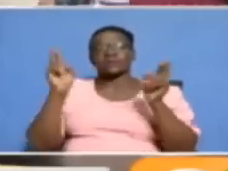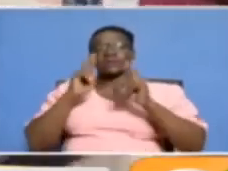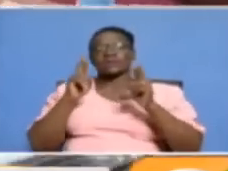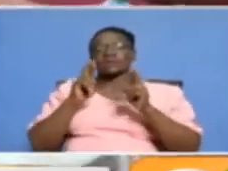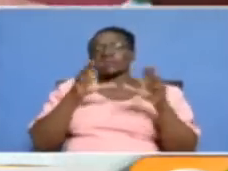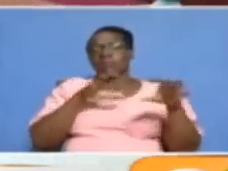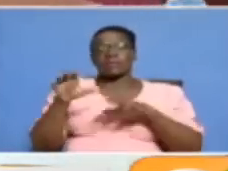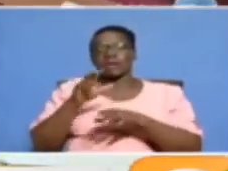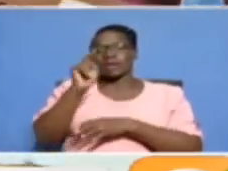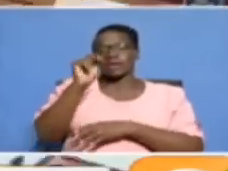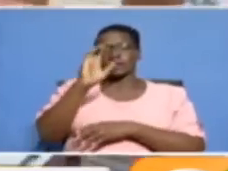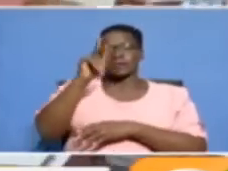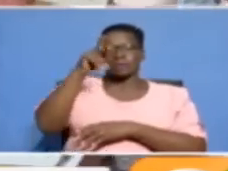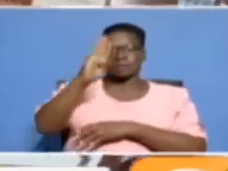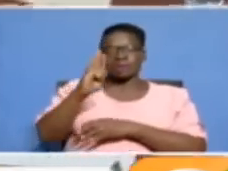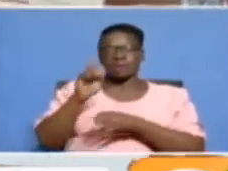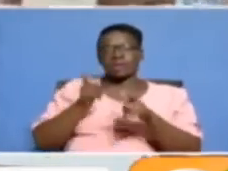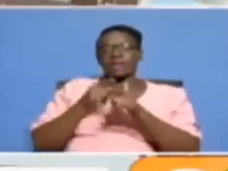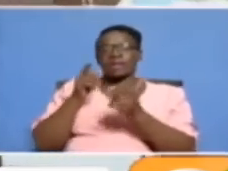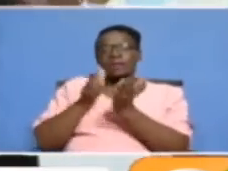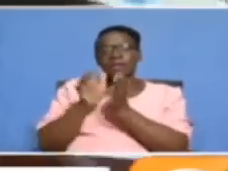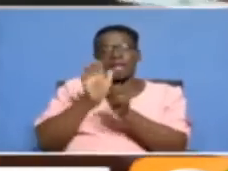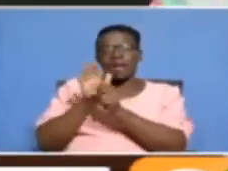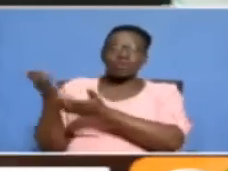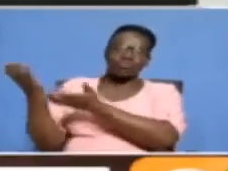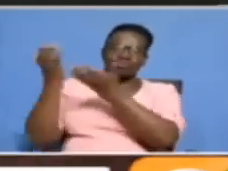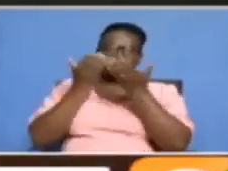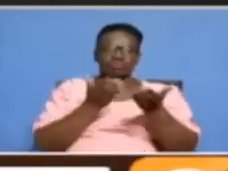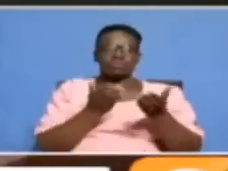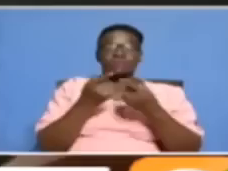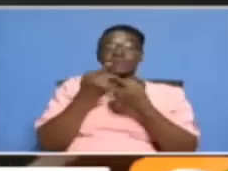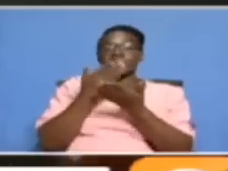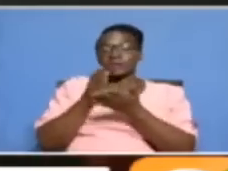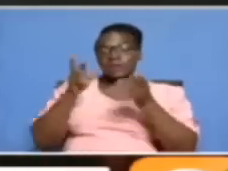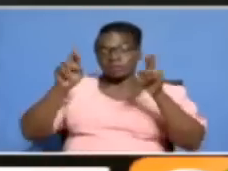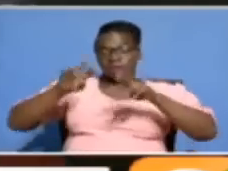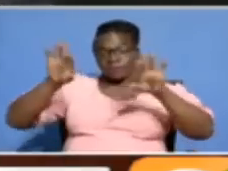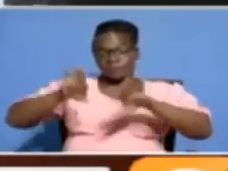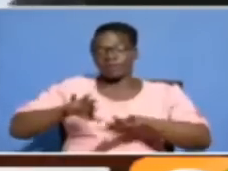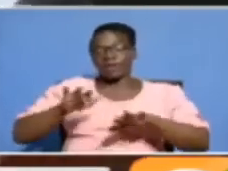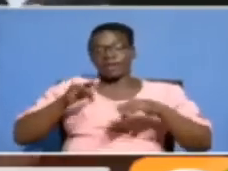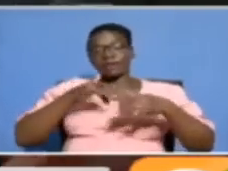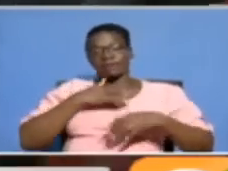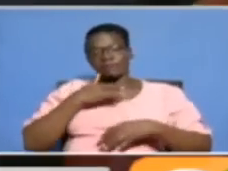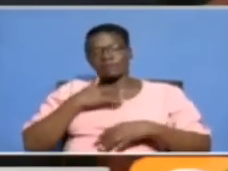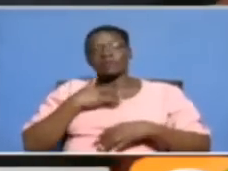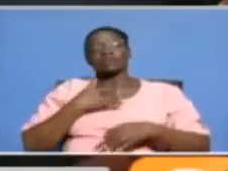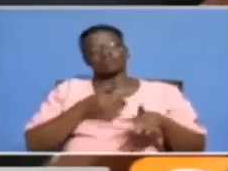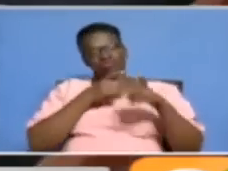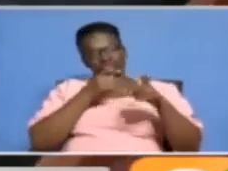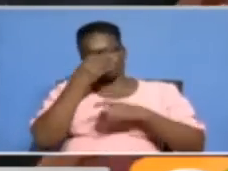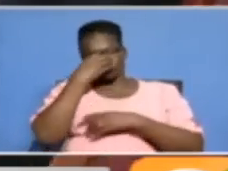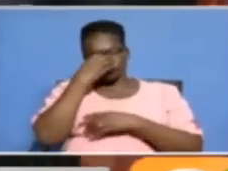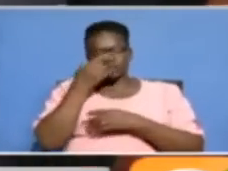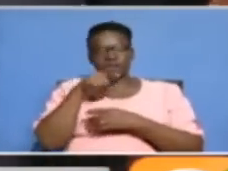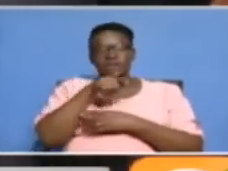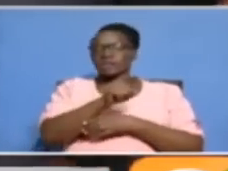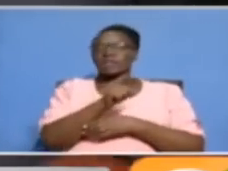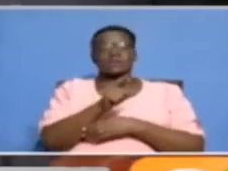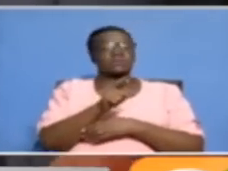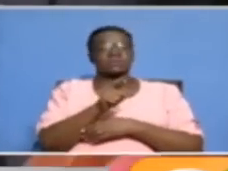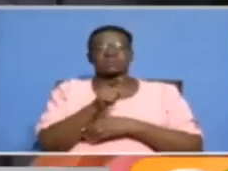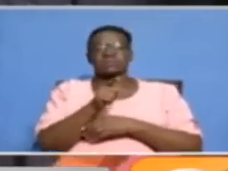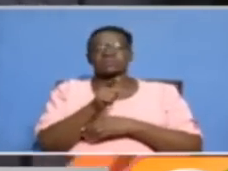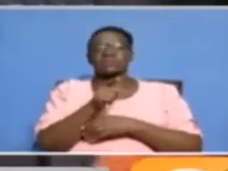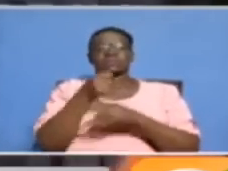NCPB and flood the market. But some Rift Valley members of parliament critical of Deputy President William Ruto claim he had done little to save the